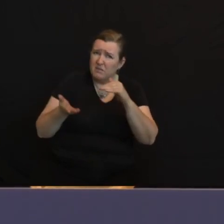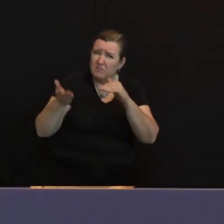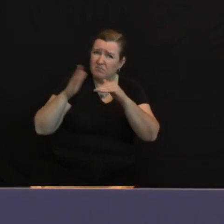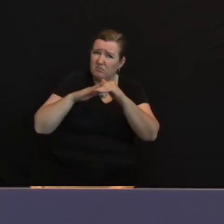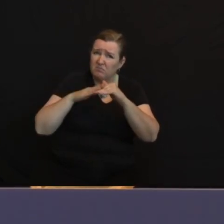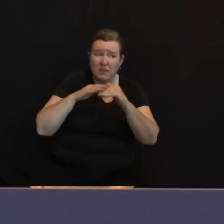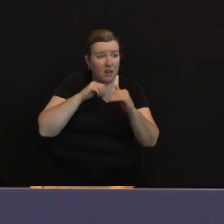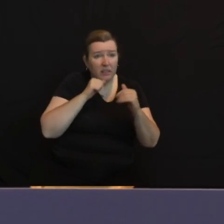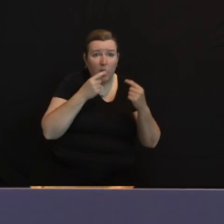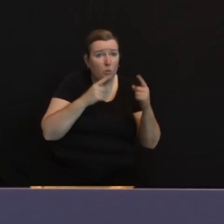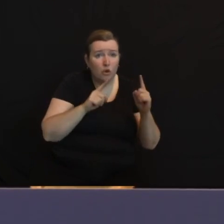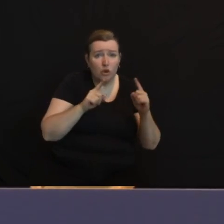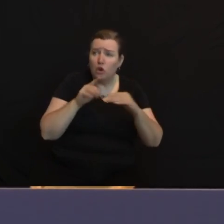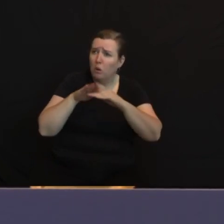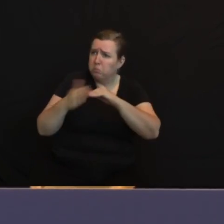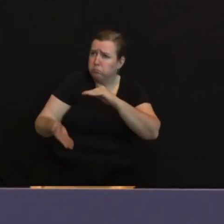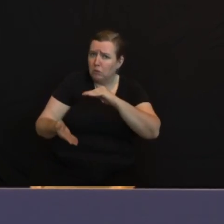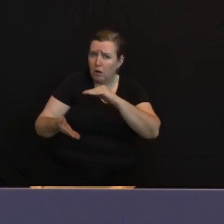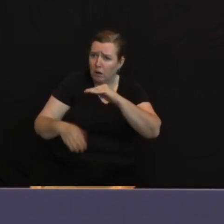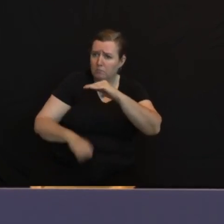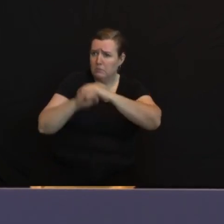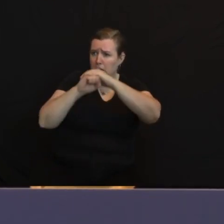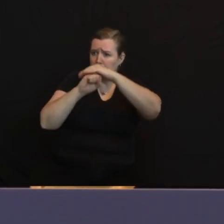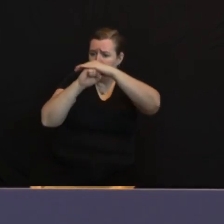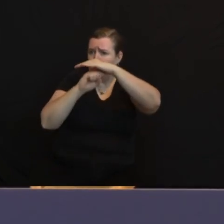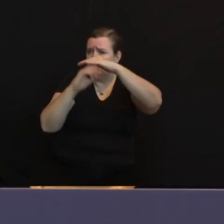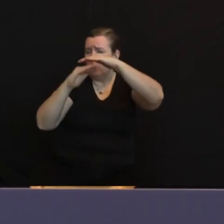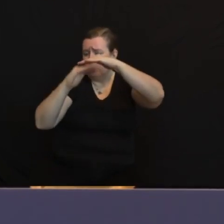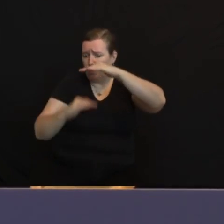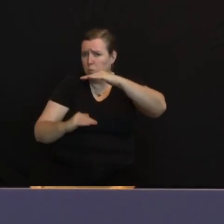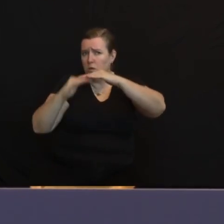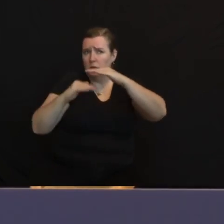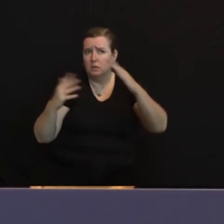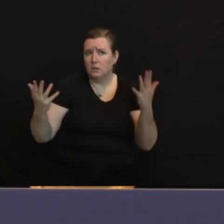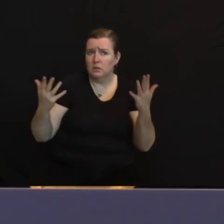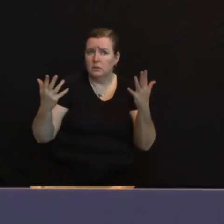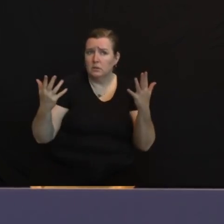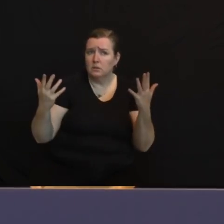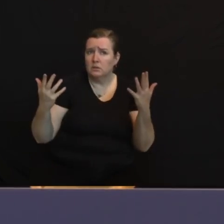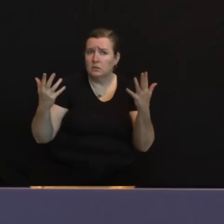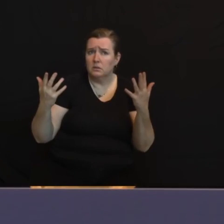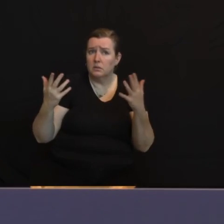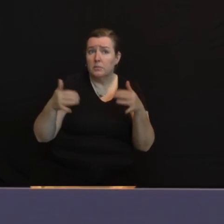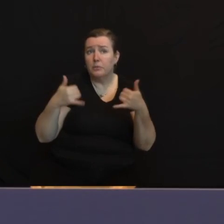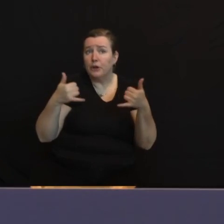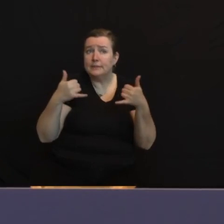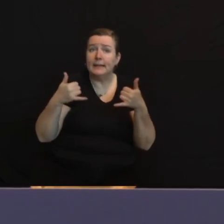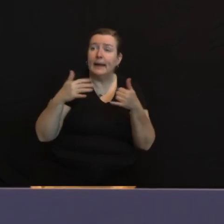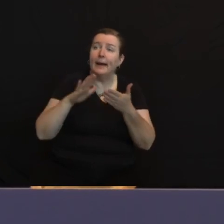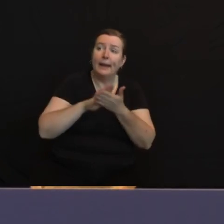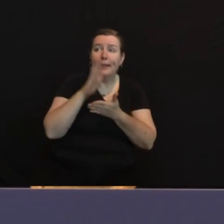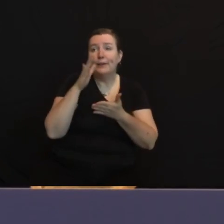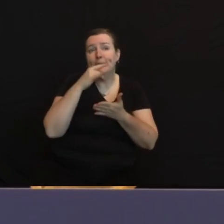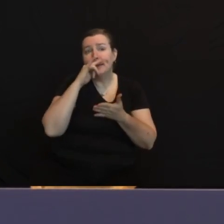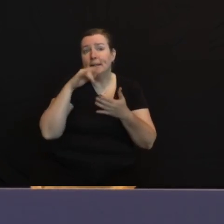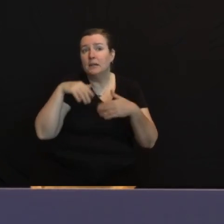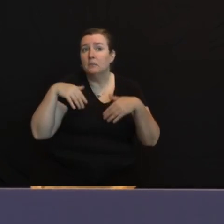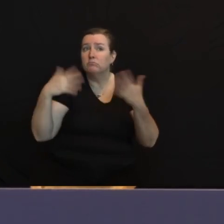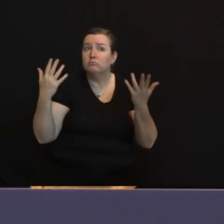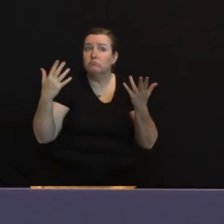also seem to make sense that you would want to limit social parties, you know, college kids, religious gatherings